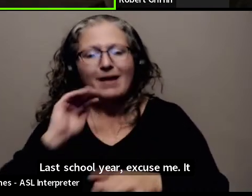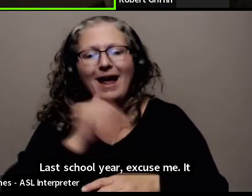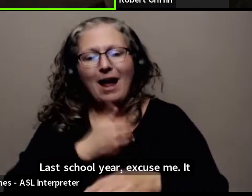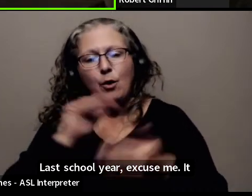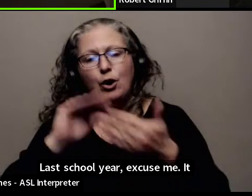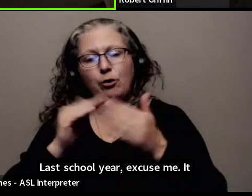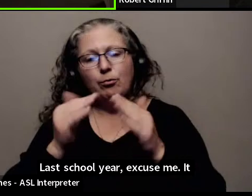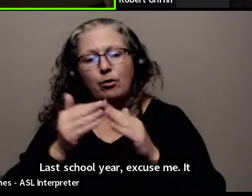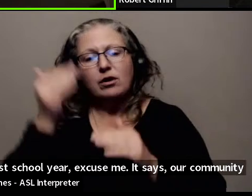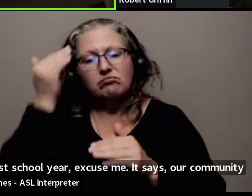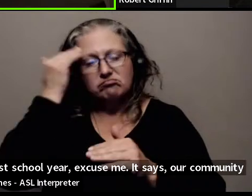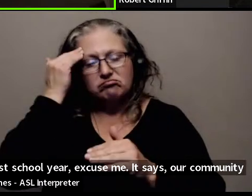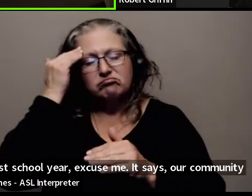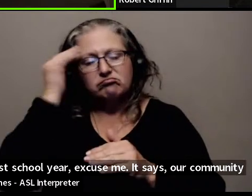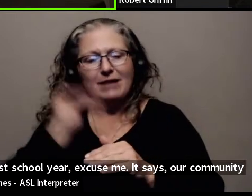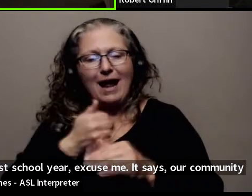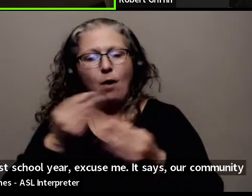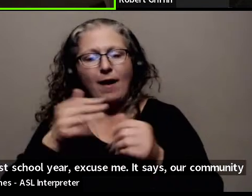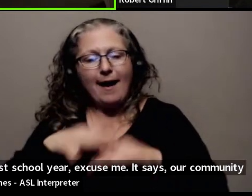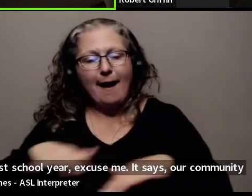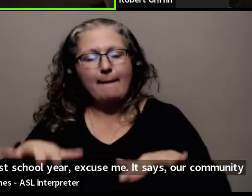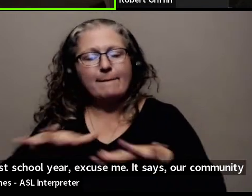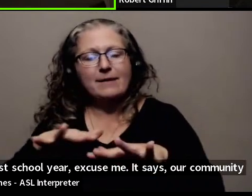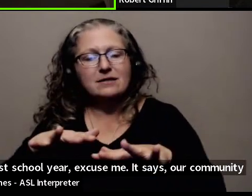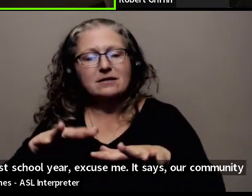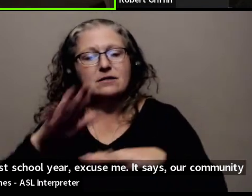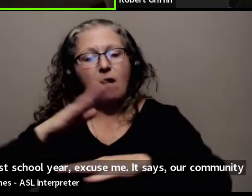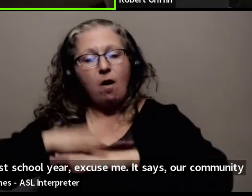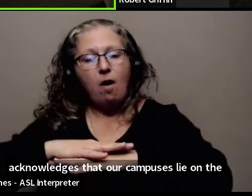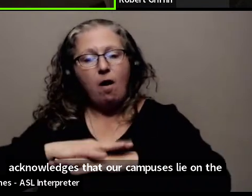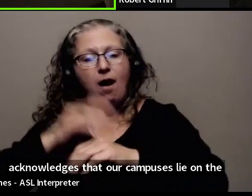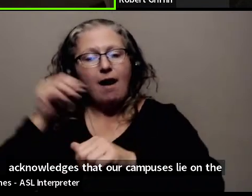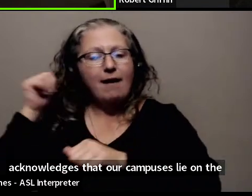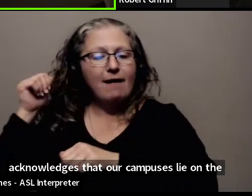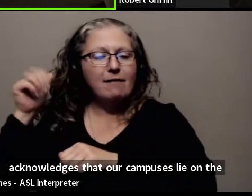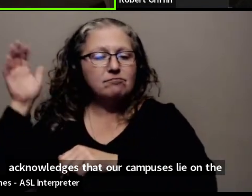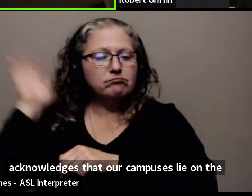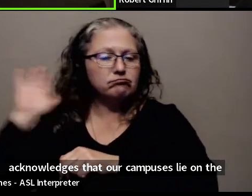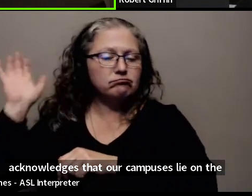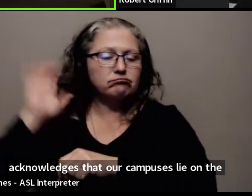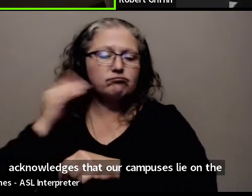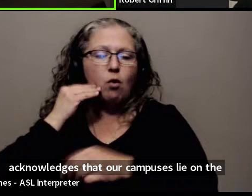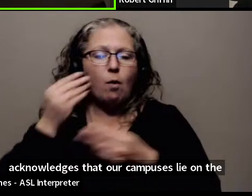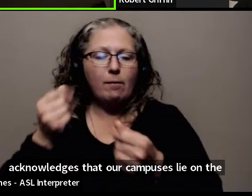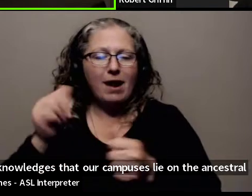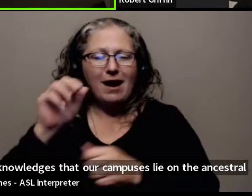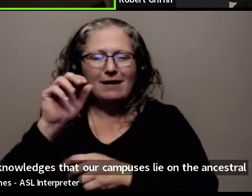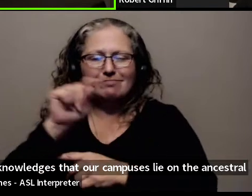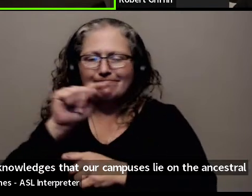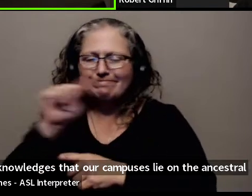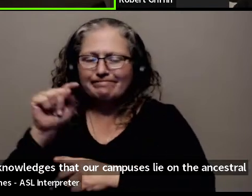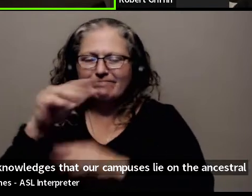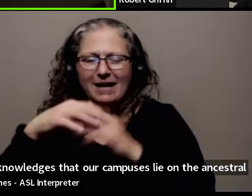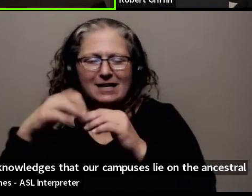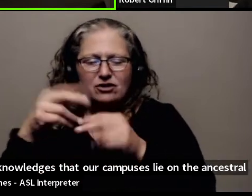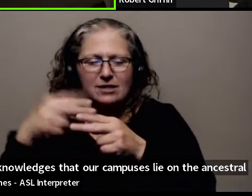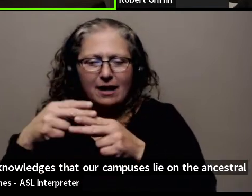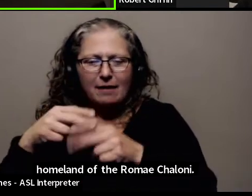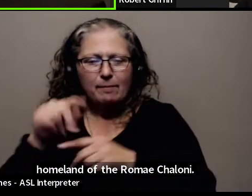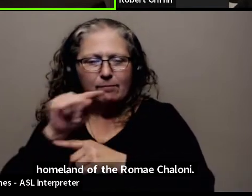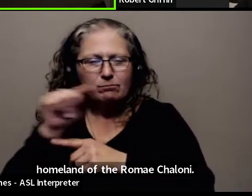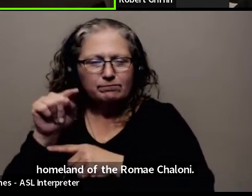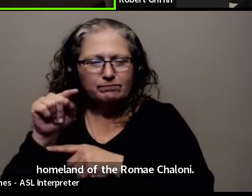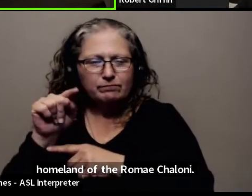community acknowledges that our campuses lie on the ancestral homeland of the Ramaytush Ohlone. The Ramaytush are